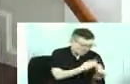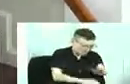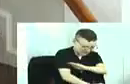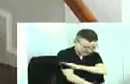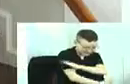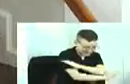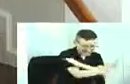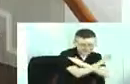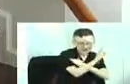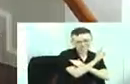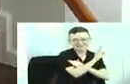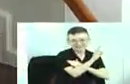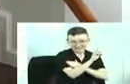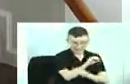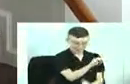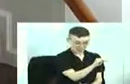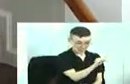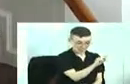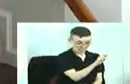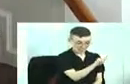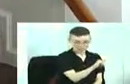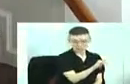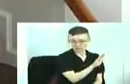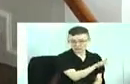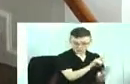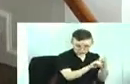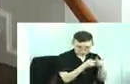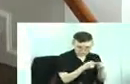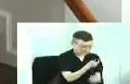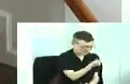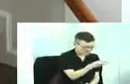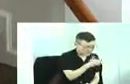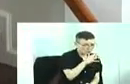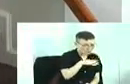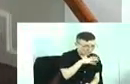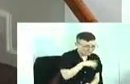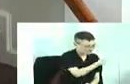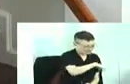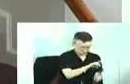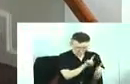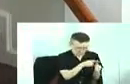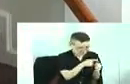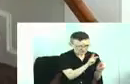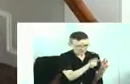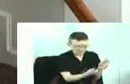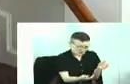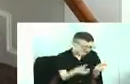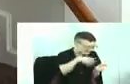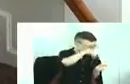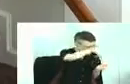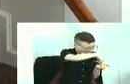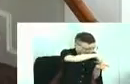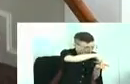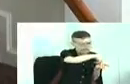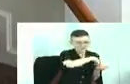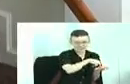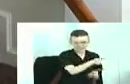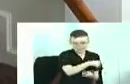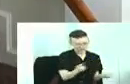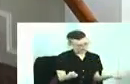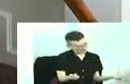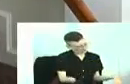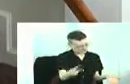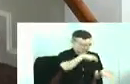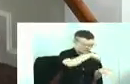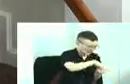that Mary and some of her friends, some of the women, they are the first to rise, and they rise in order to prepare the